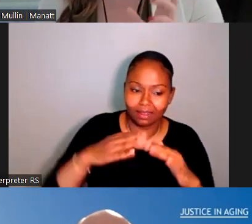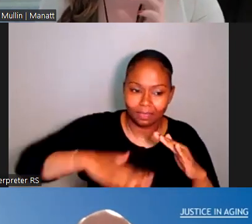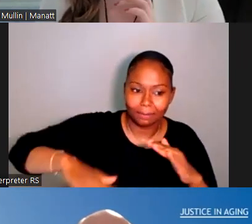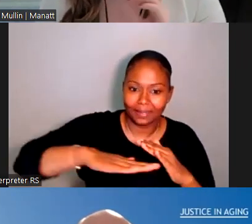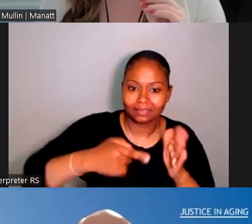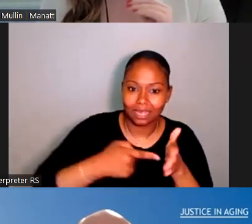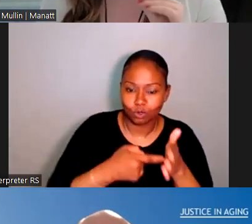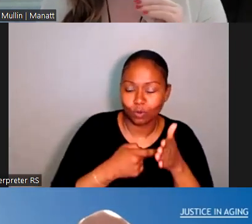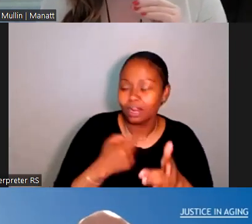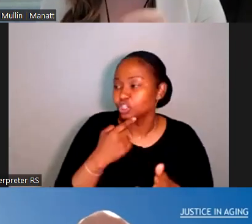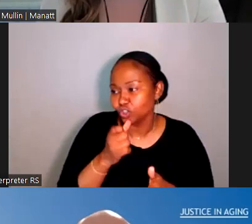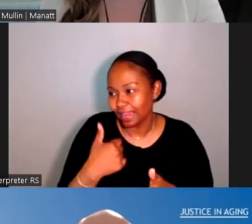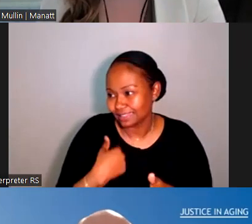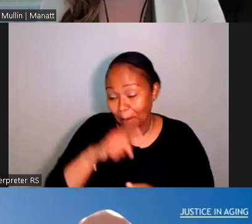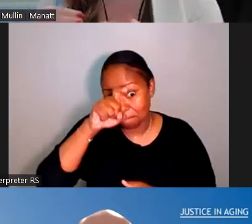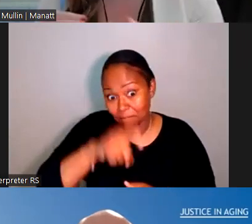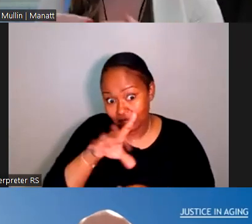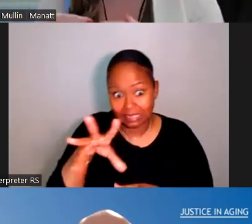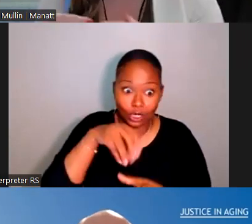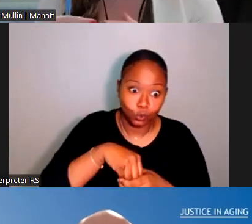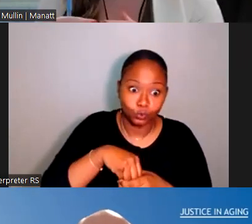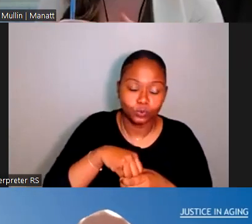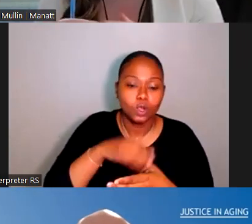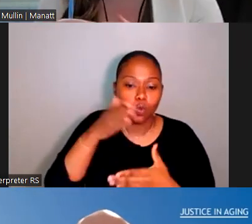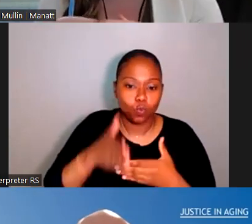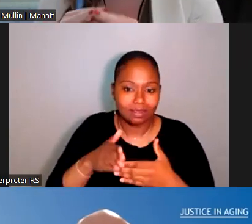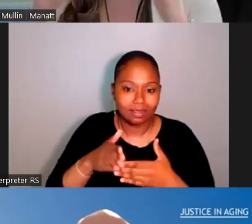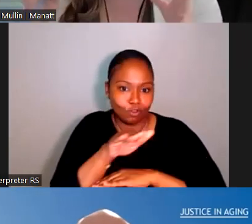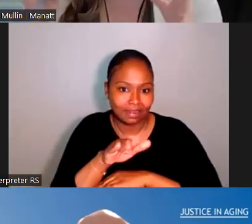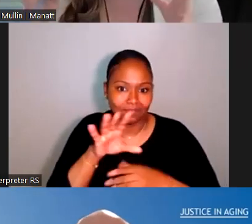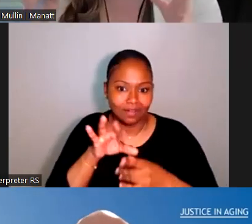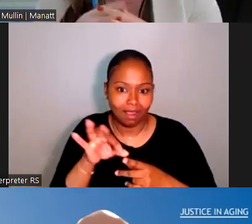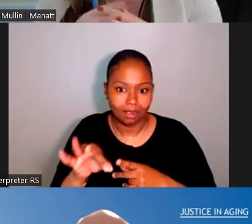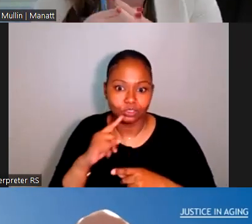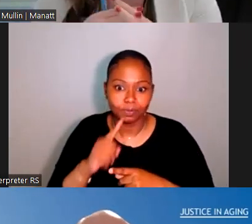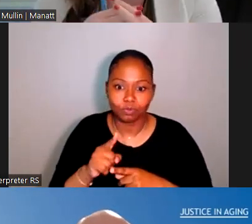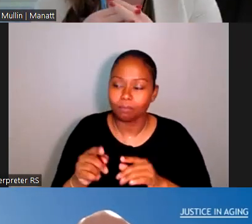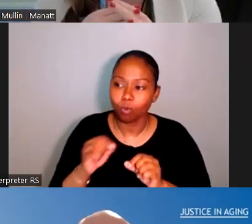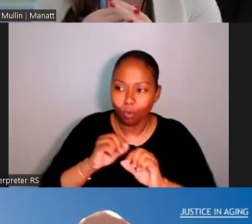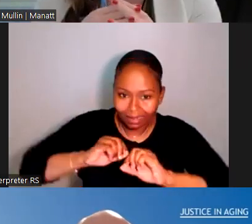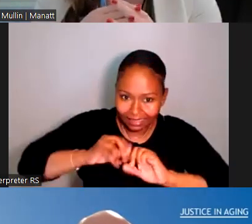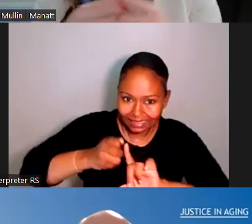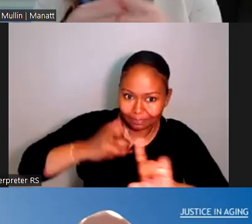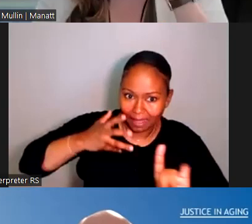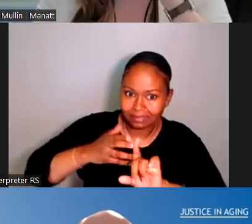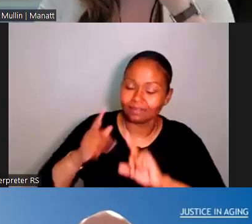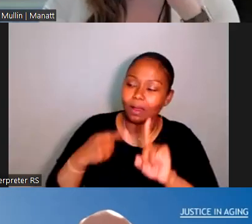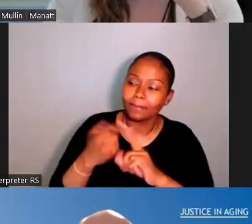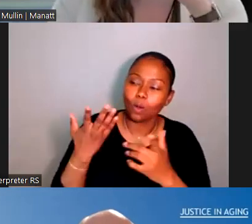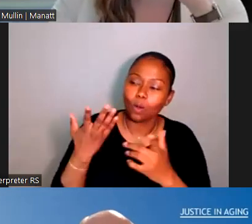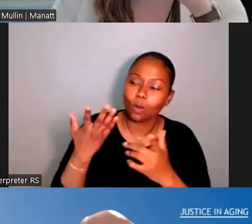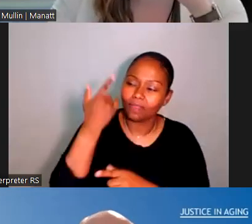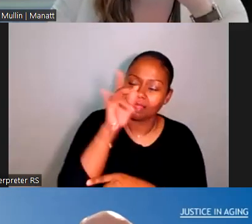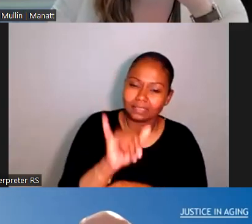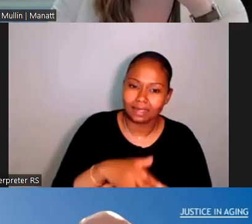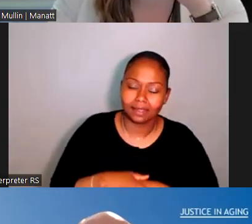saying must include weekend and evening options, but actually being much more directive about and expansive on what that looks like. Yeah, that baseline looks like. Yeah, I think